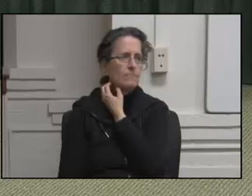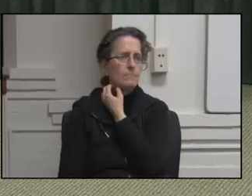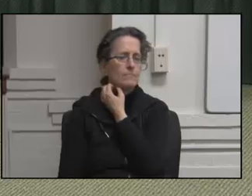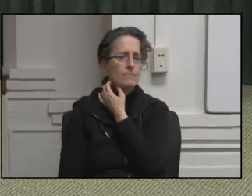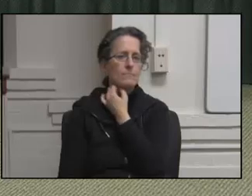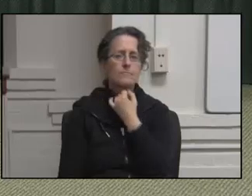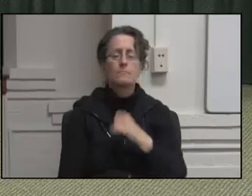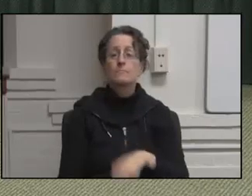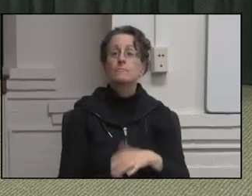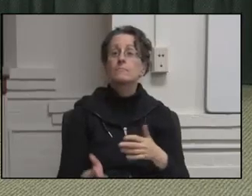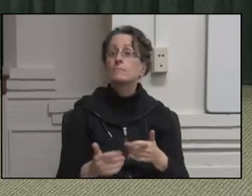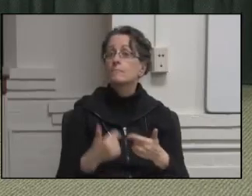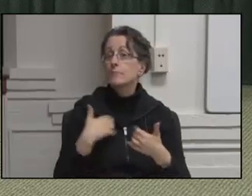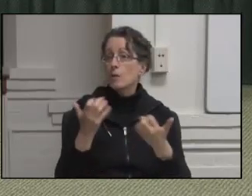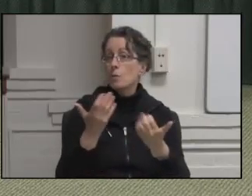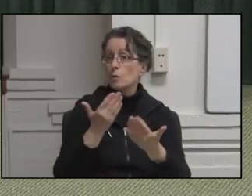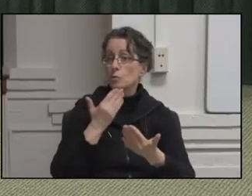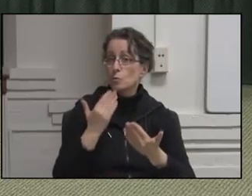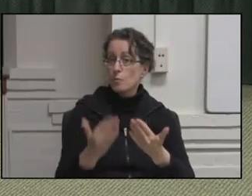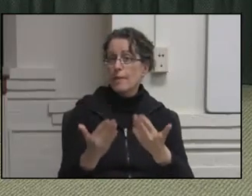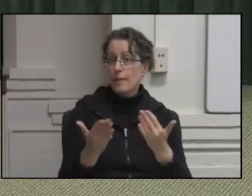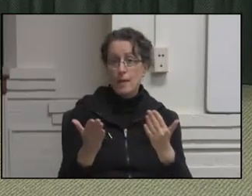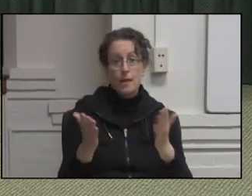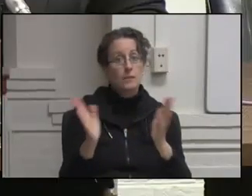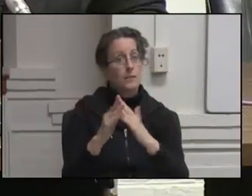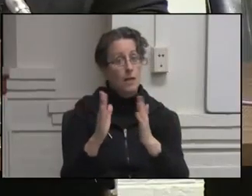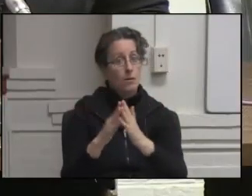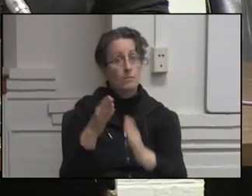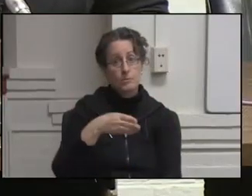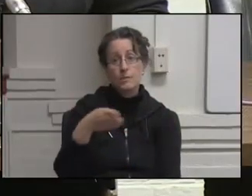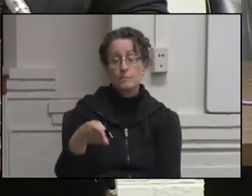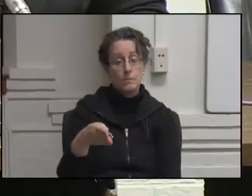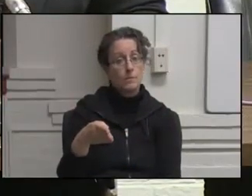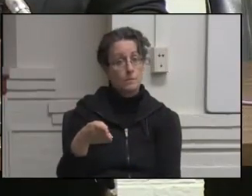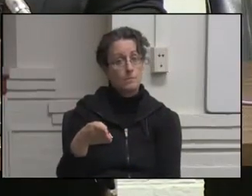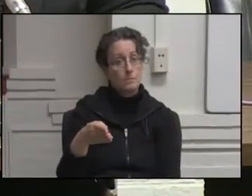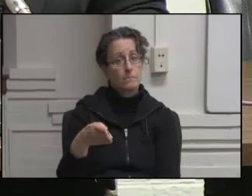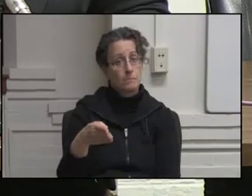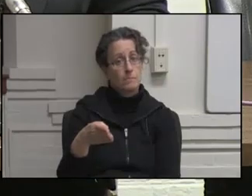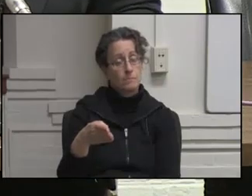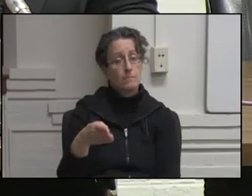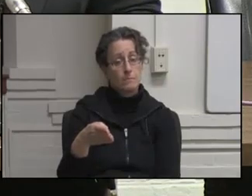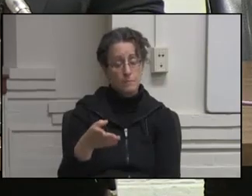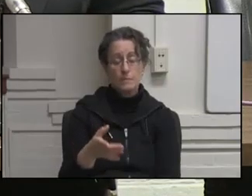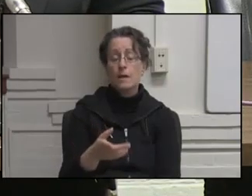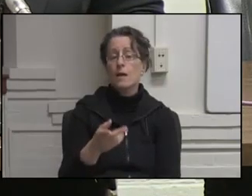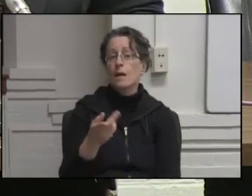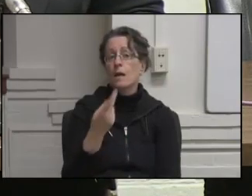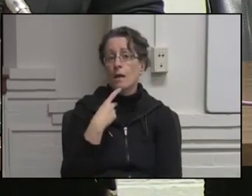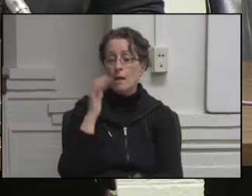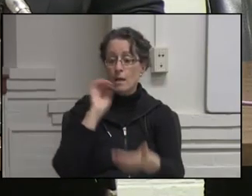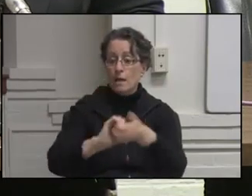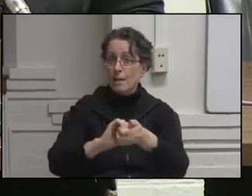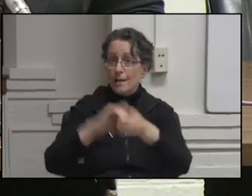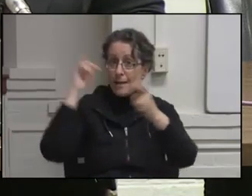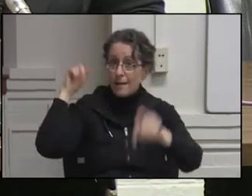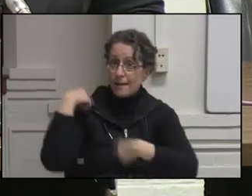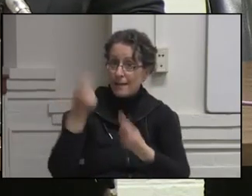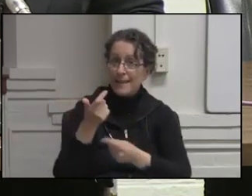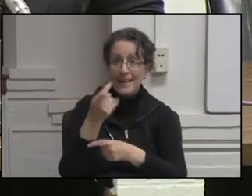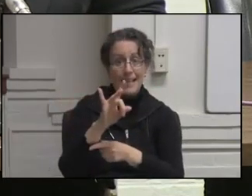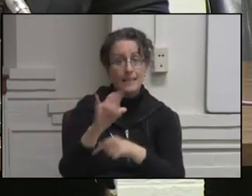I would like to thank the town personally. You know, we've worked together for 18 years